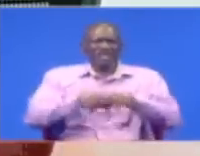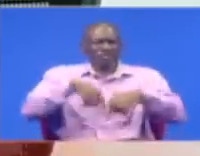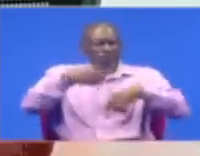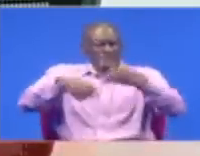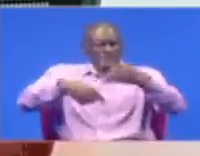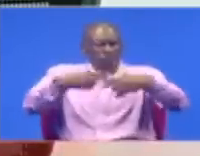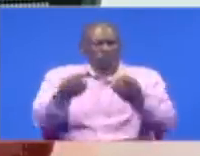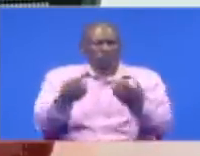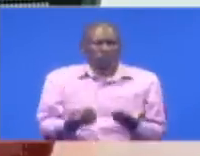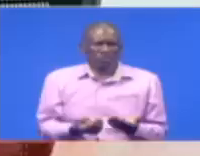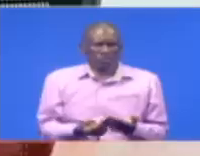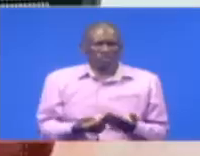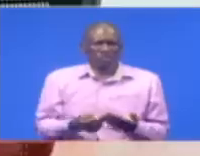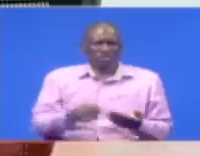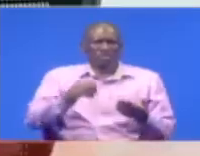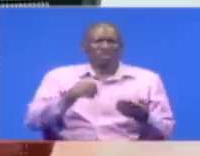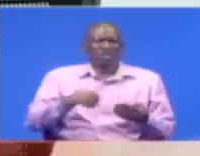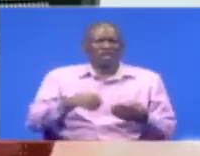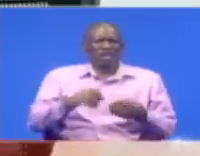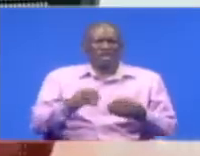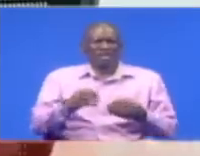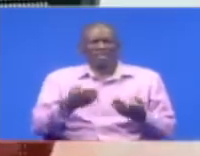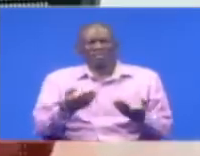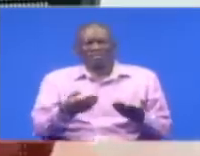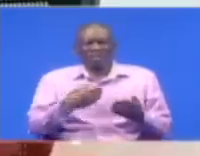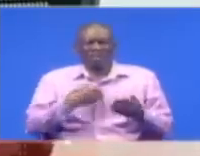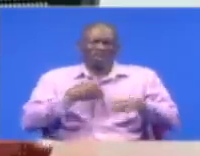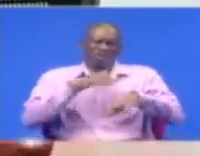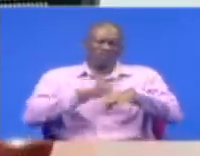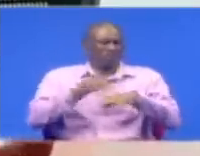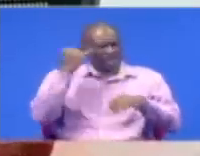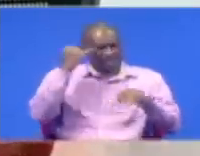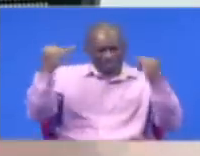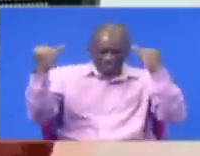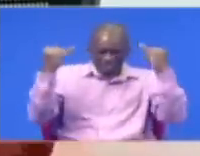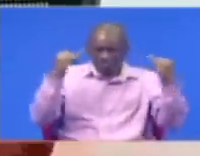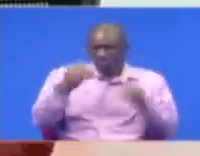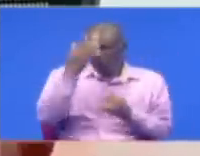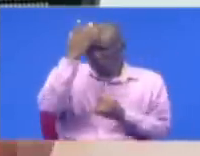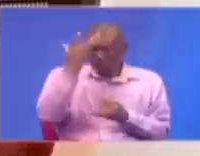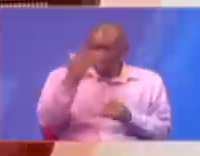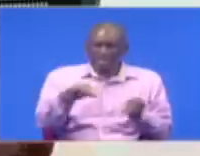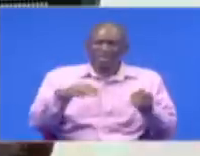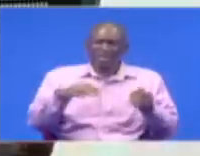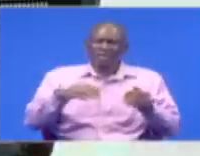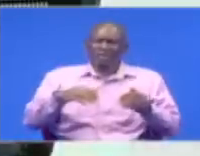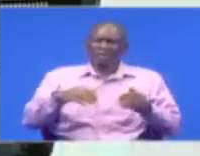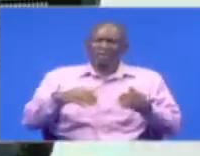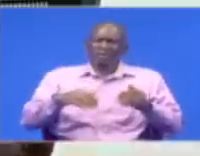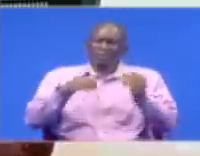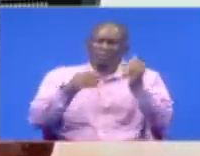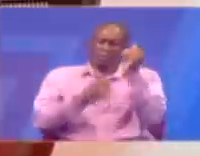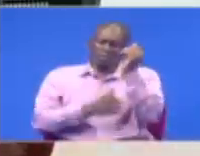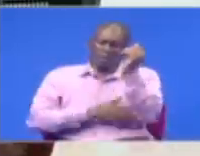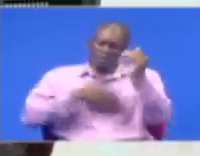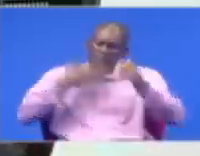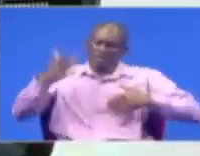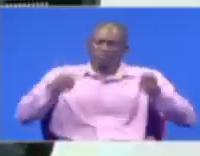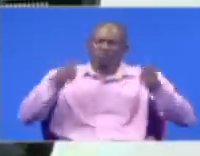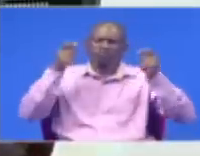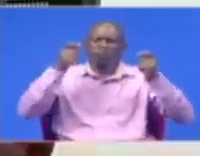along, I got across a very, very good idea of why indiscipline had become the order of the